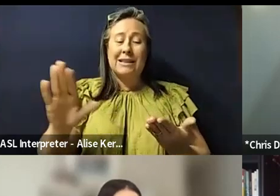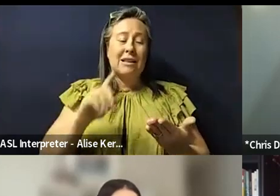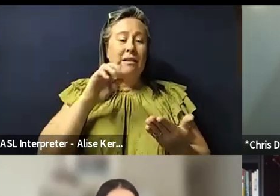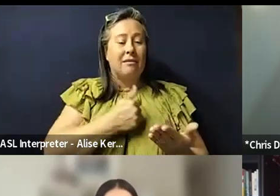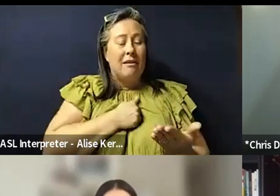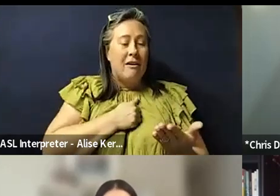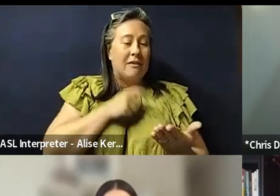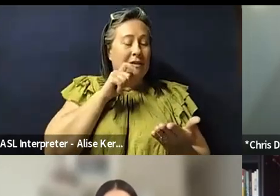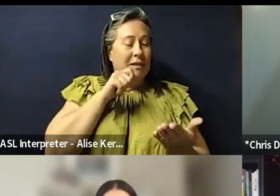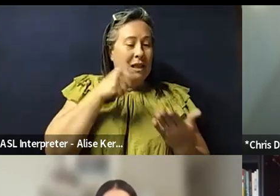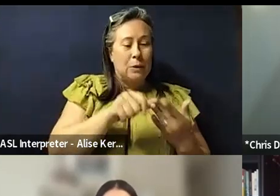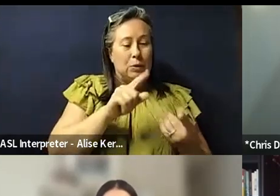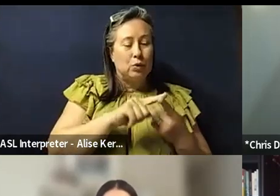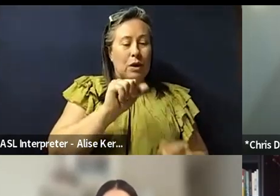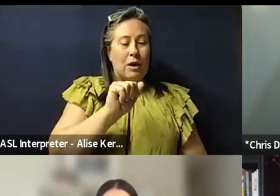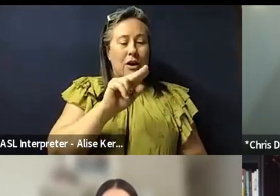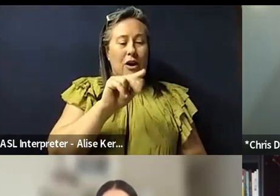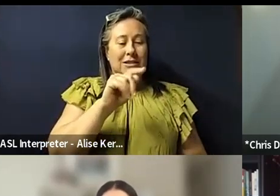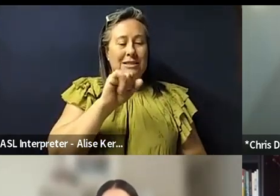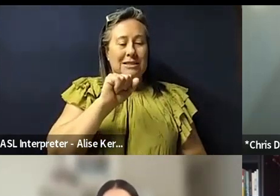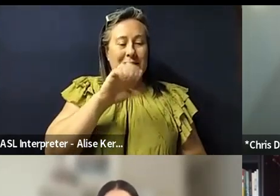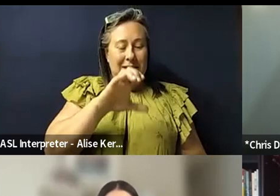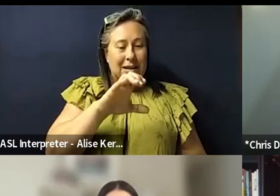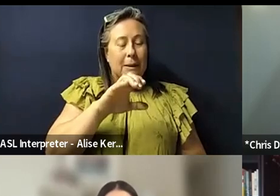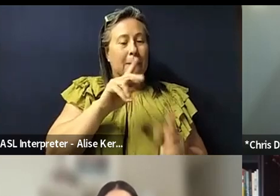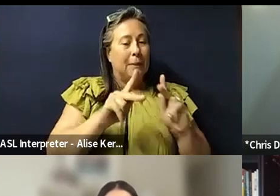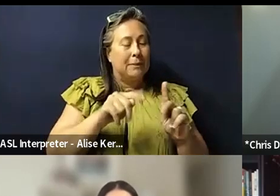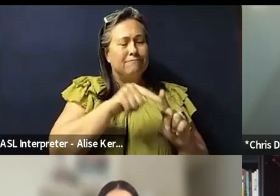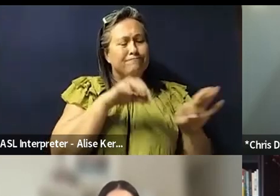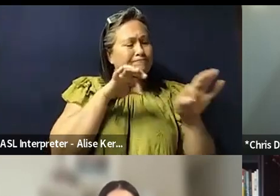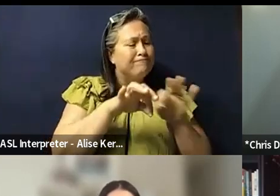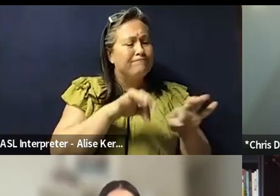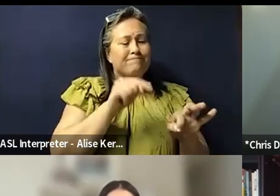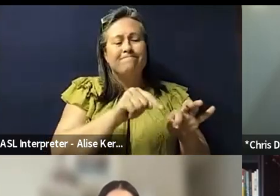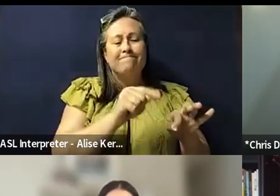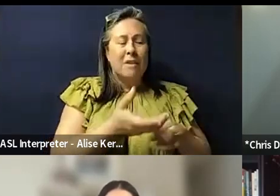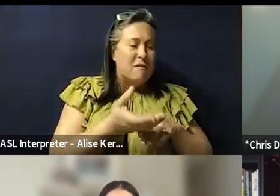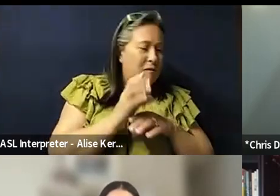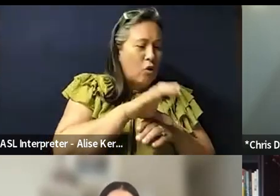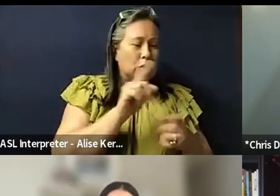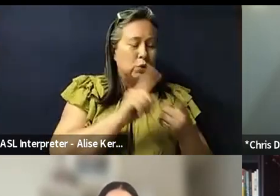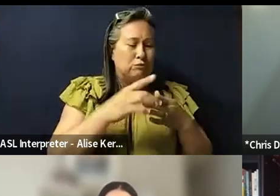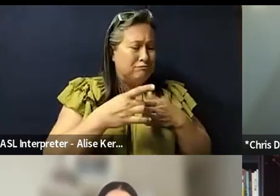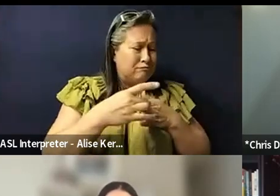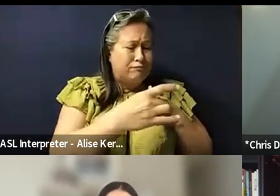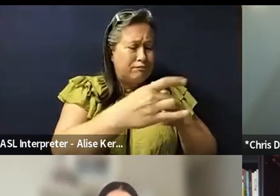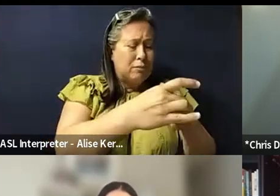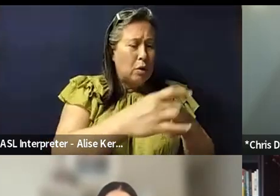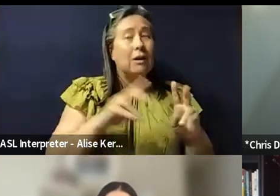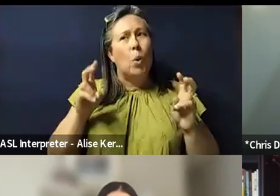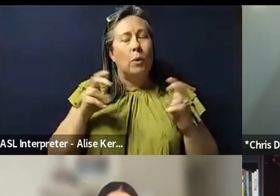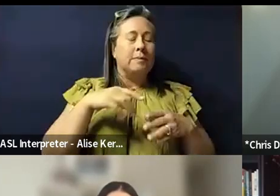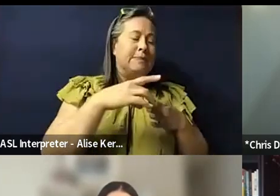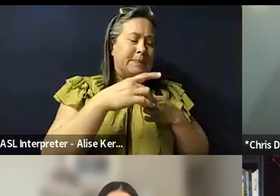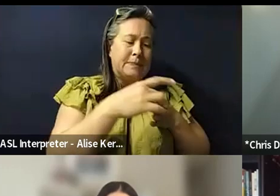to autistic people. He describes how autistic people have been forced to navigate a world, this is a quote, have